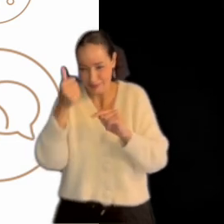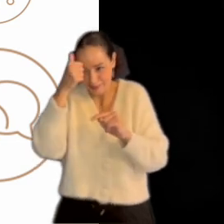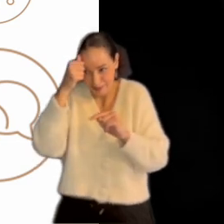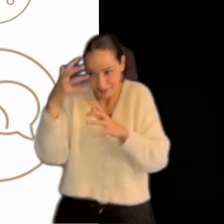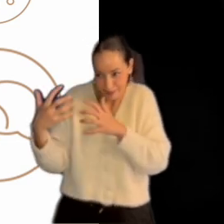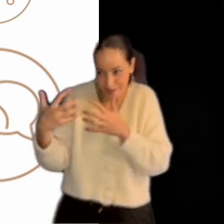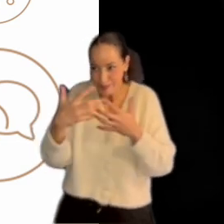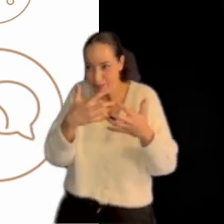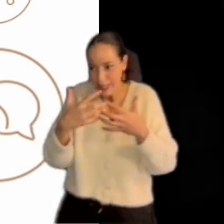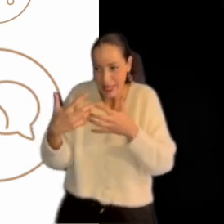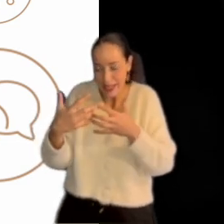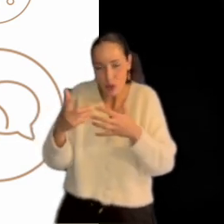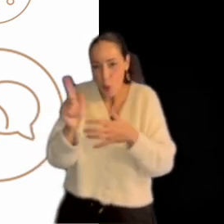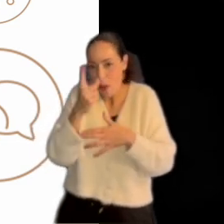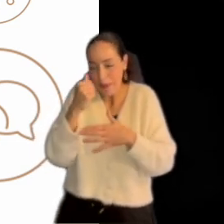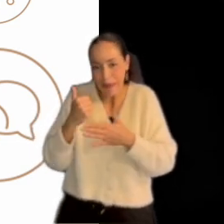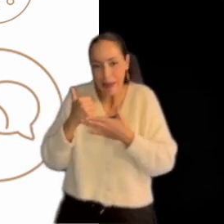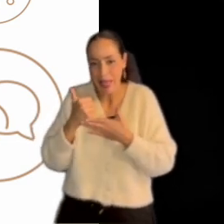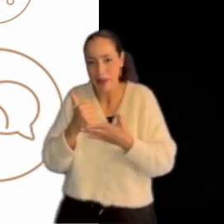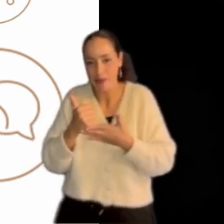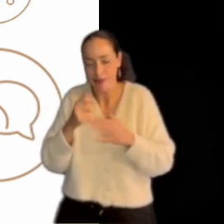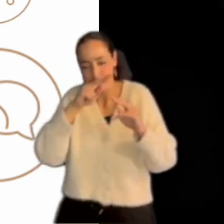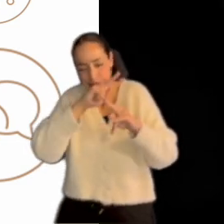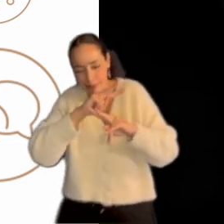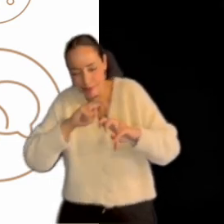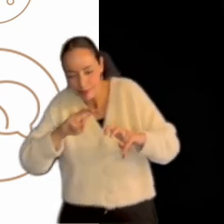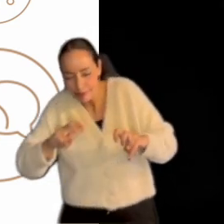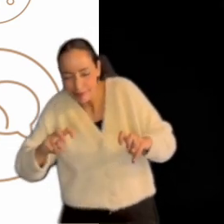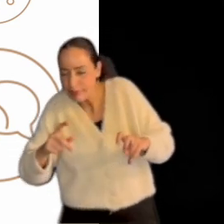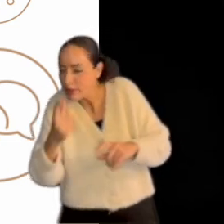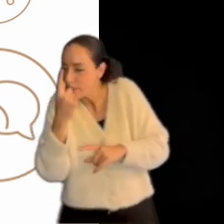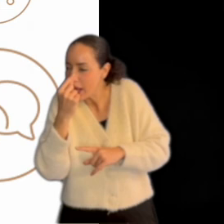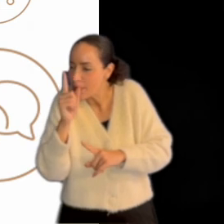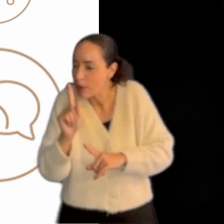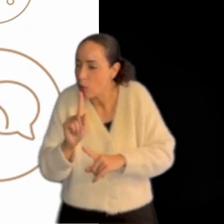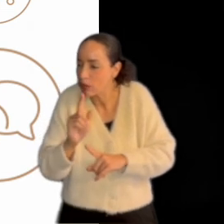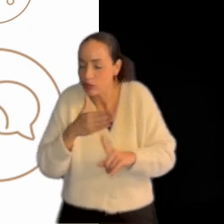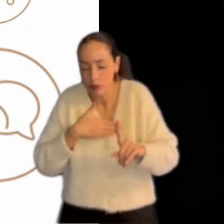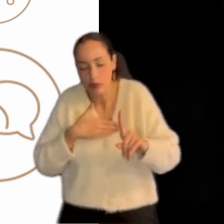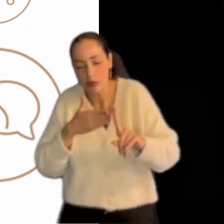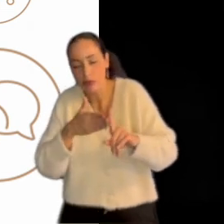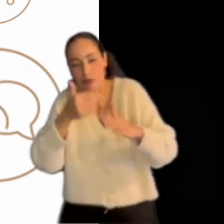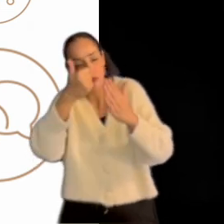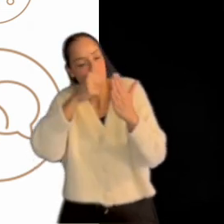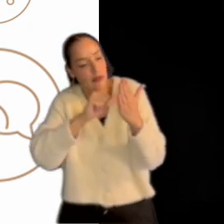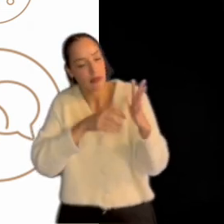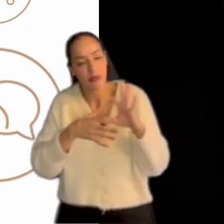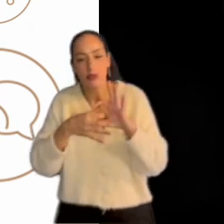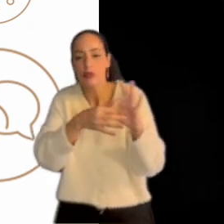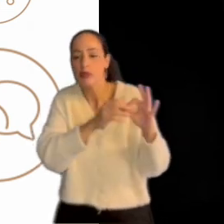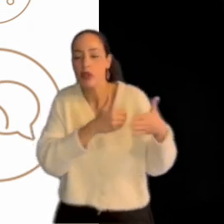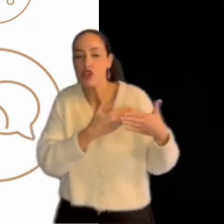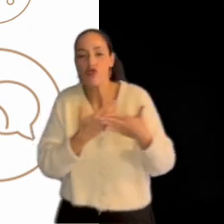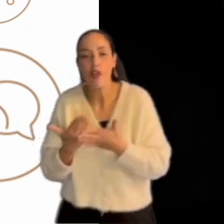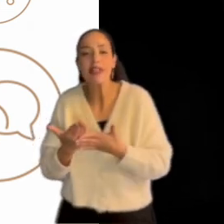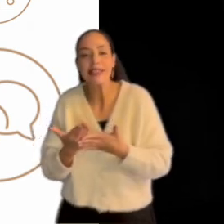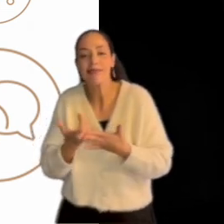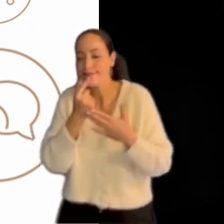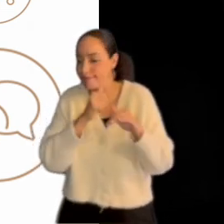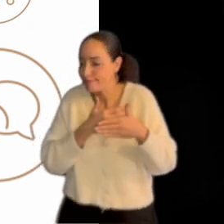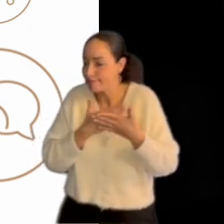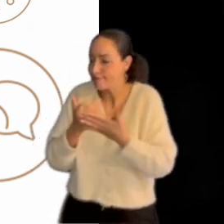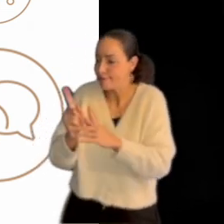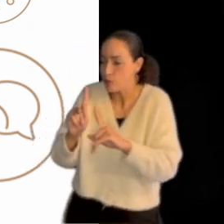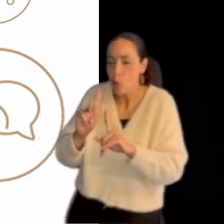services which may be able to offer what's needed. The nature of these can range from sports clubs, arts and crafts, yoga, relaxation, mindfulness